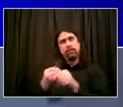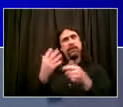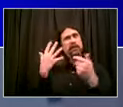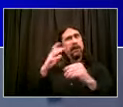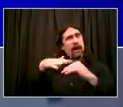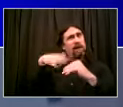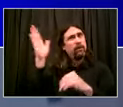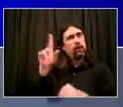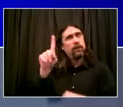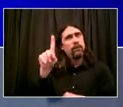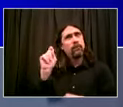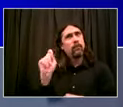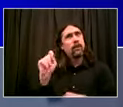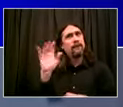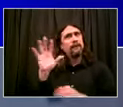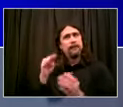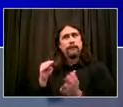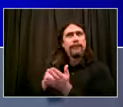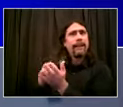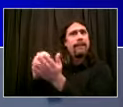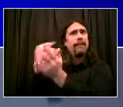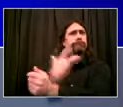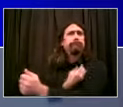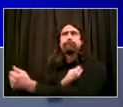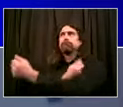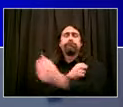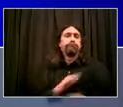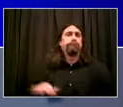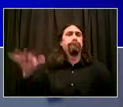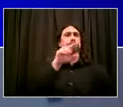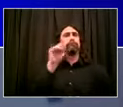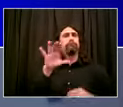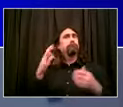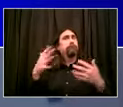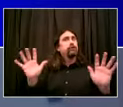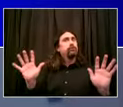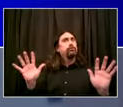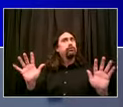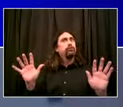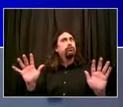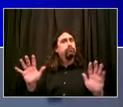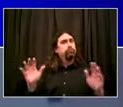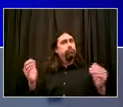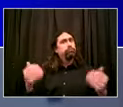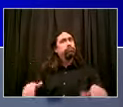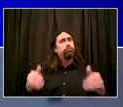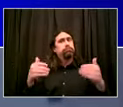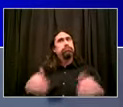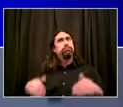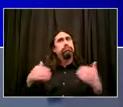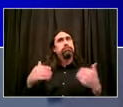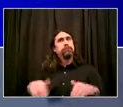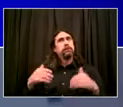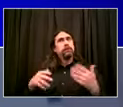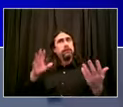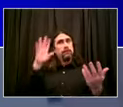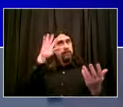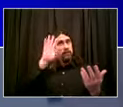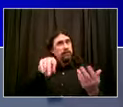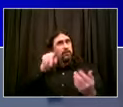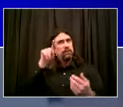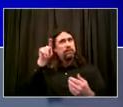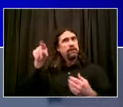1,527,527 doses have been given in New York City since we began. That number will jump up as soon as we get supply. And once again,